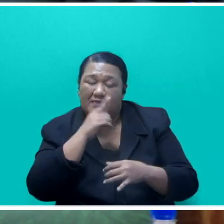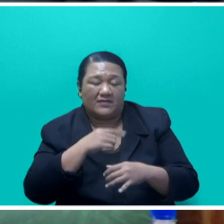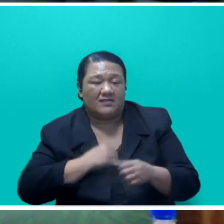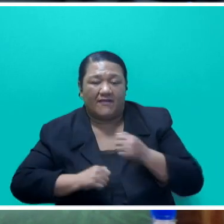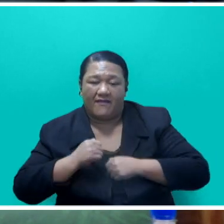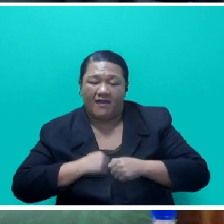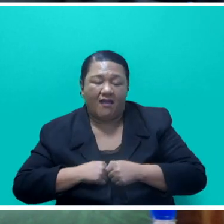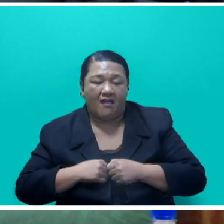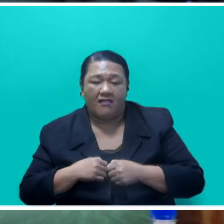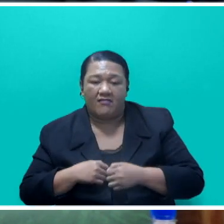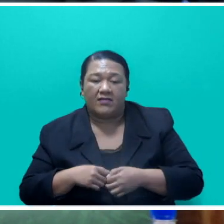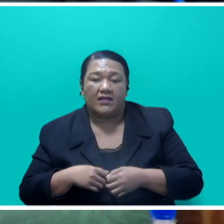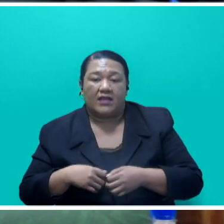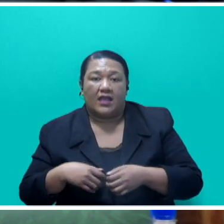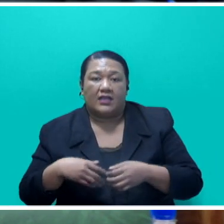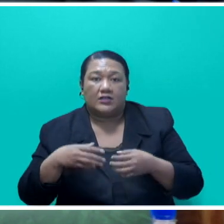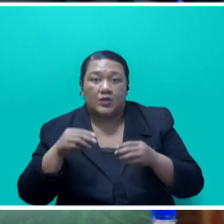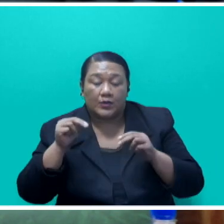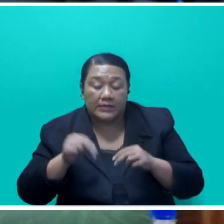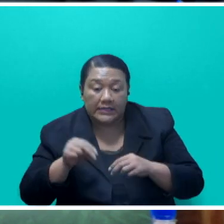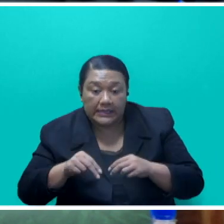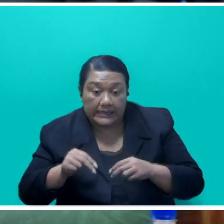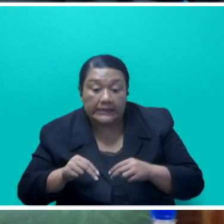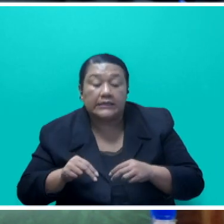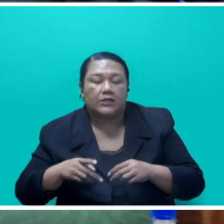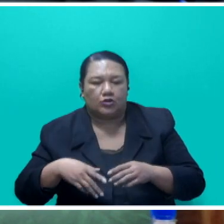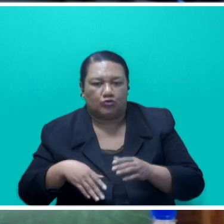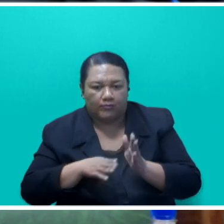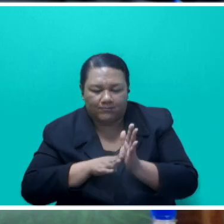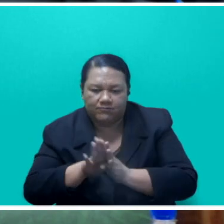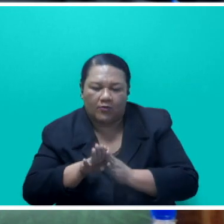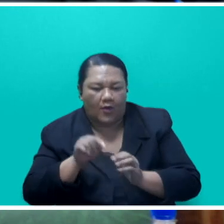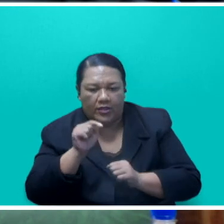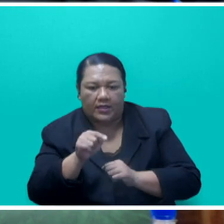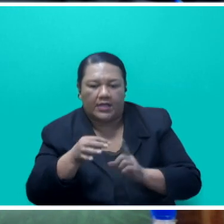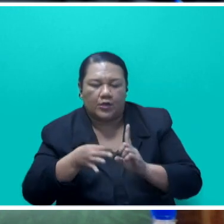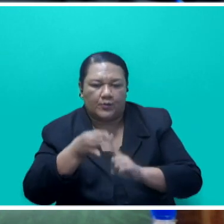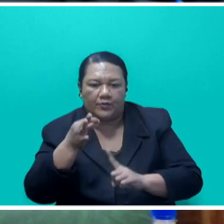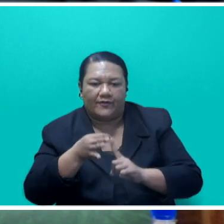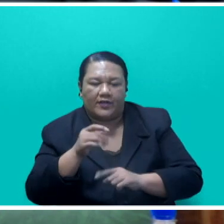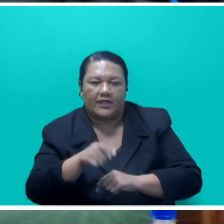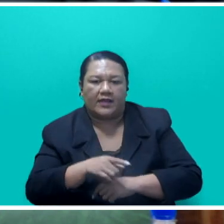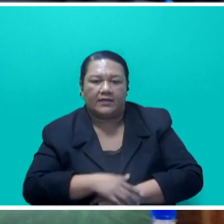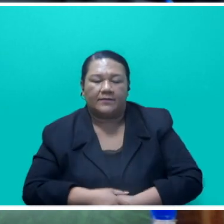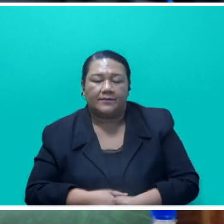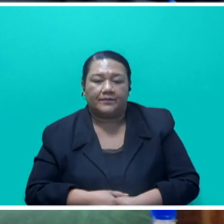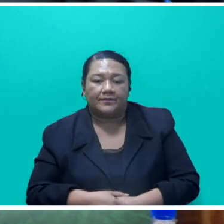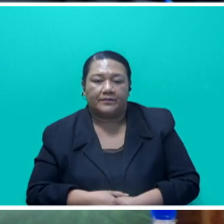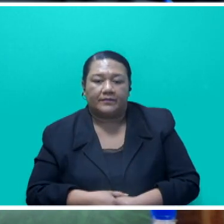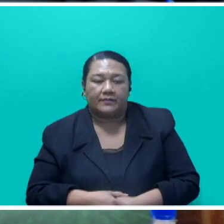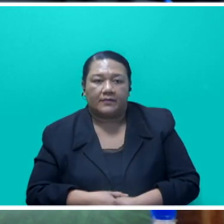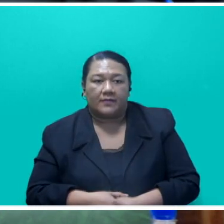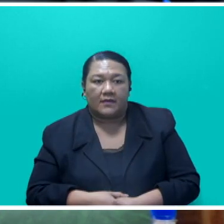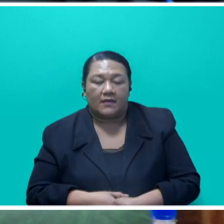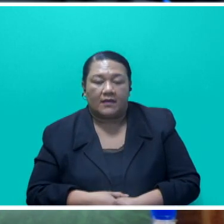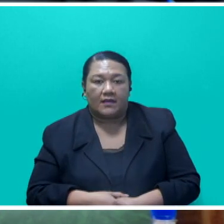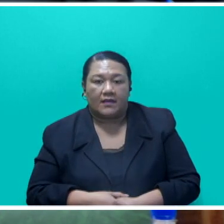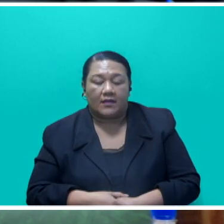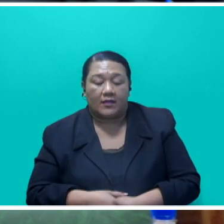experience, knowledge, and the good judgment will, no doubt, usher a fresh dose of fairness,